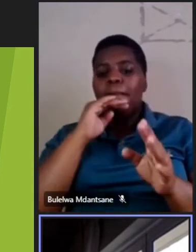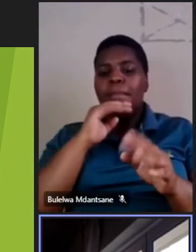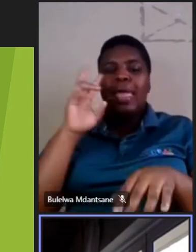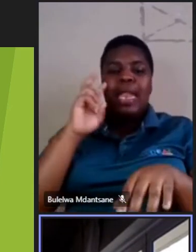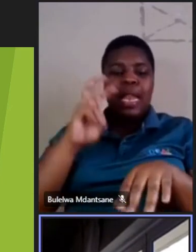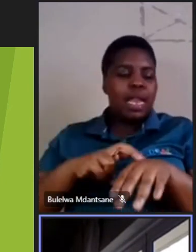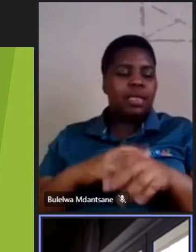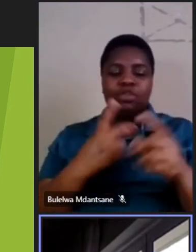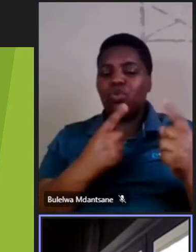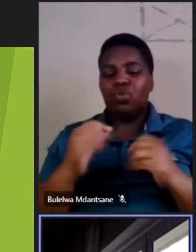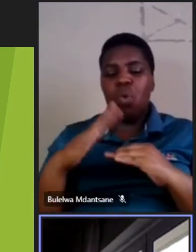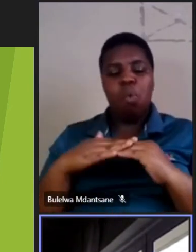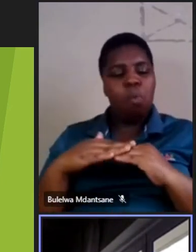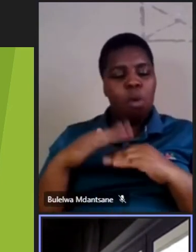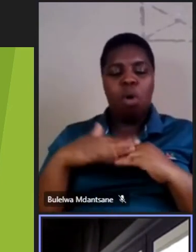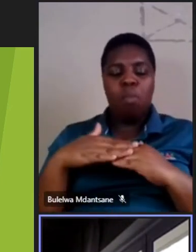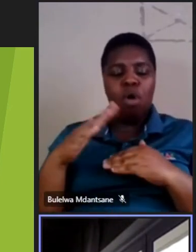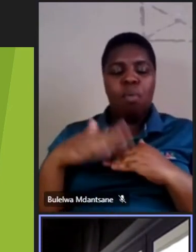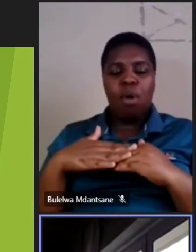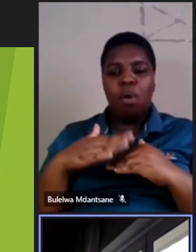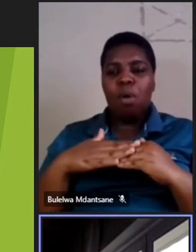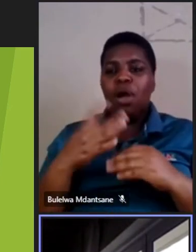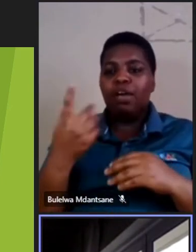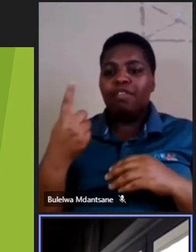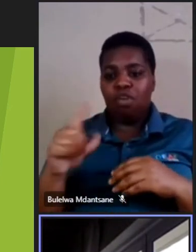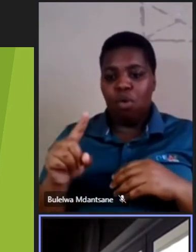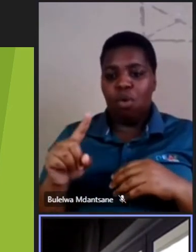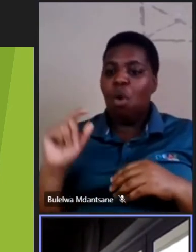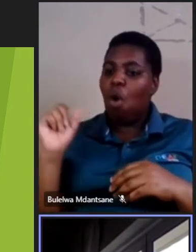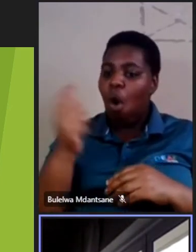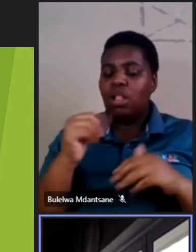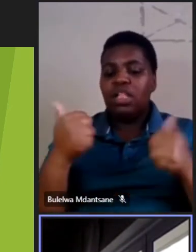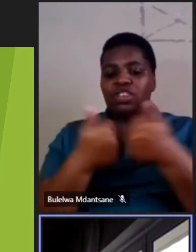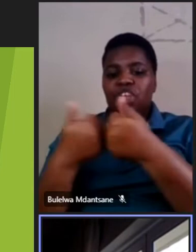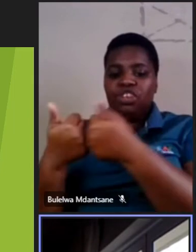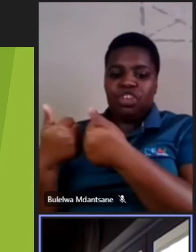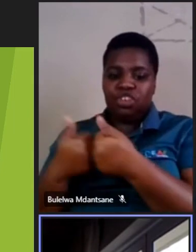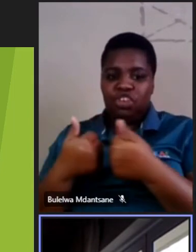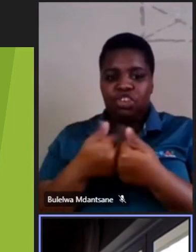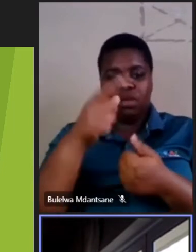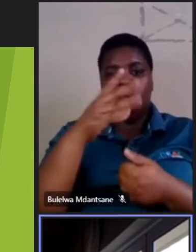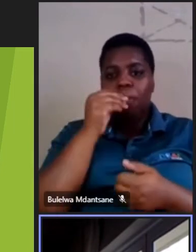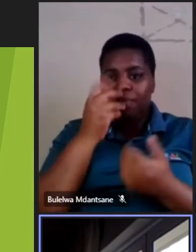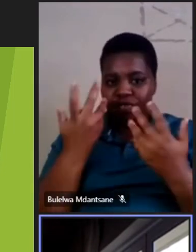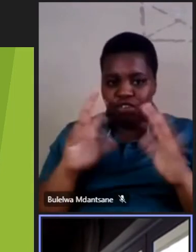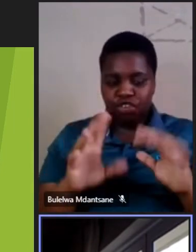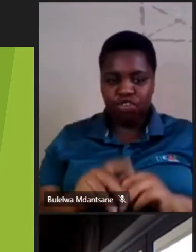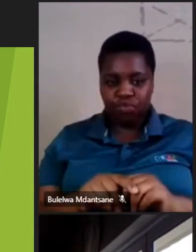done with regards to all the challenges that has been highlighted.